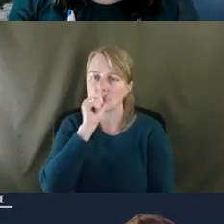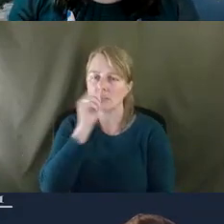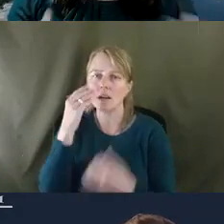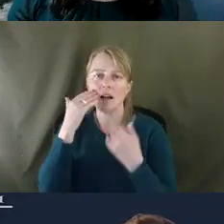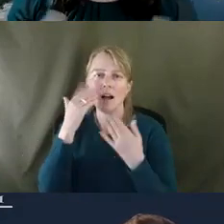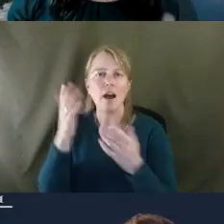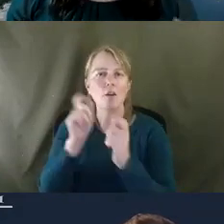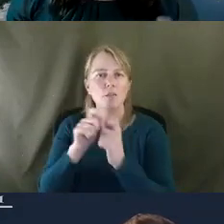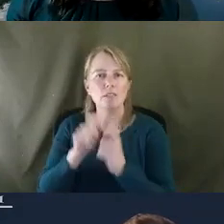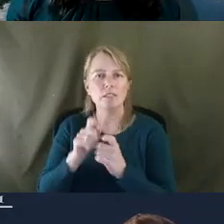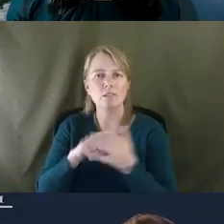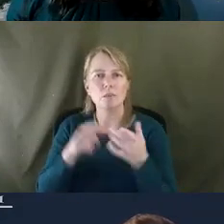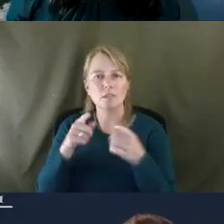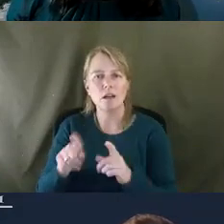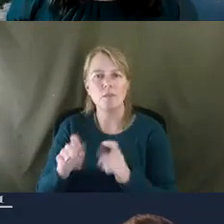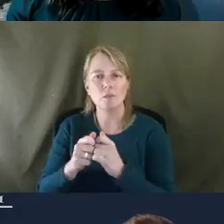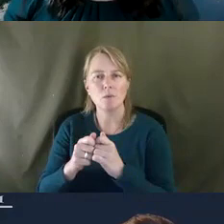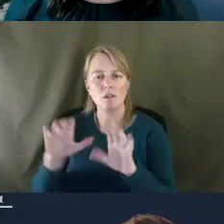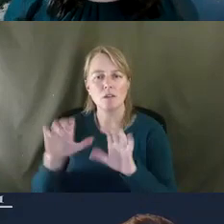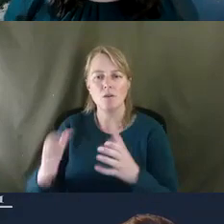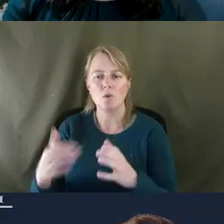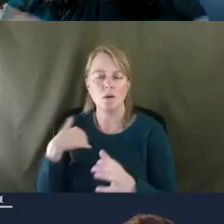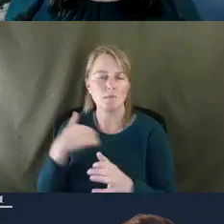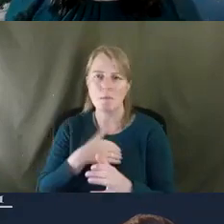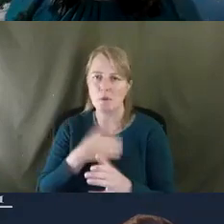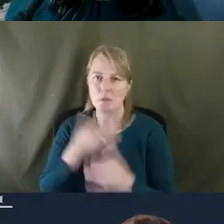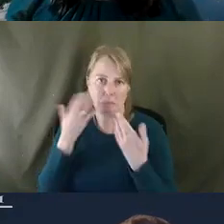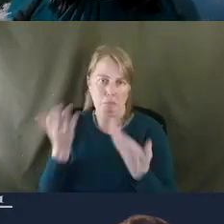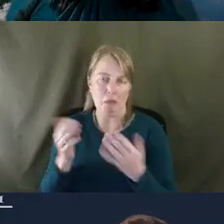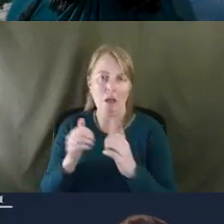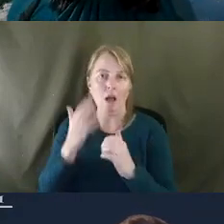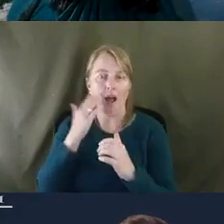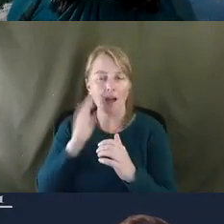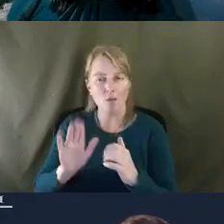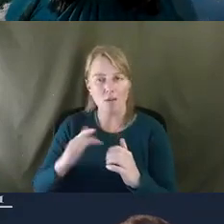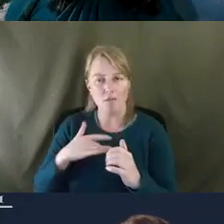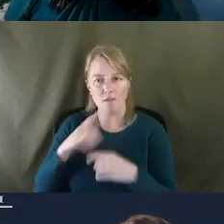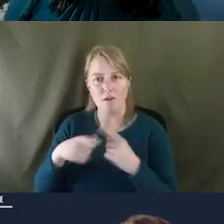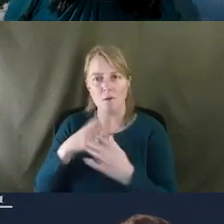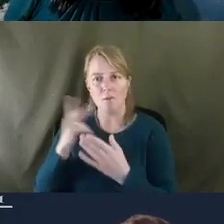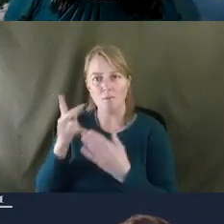outs of what's happening with the cohort members. I just know how they feel about the program itself, right?